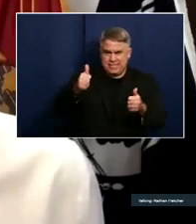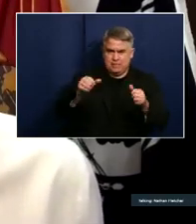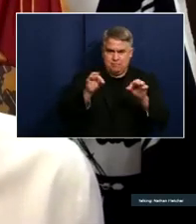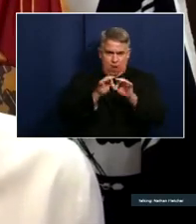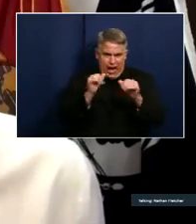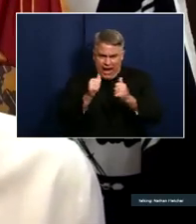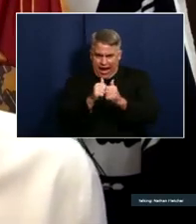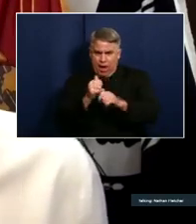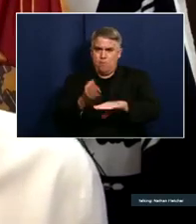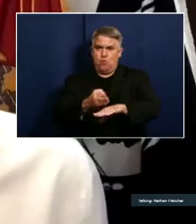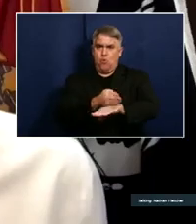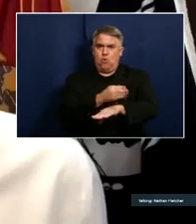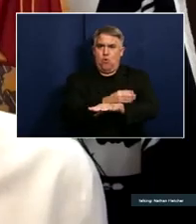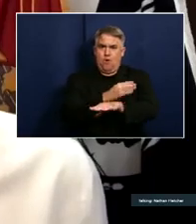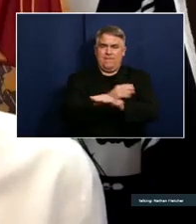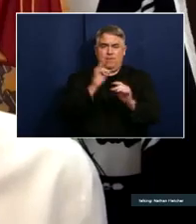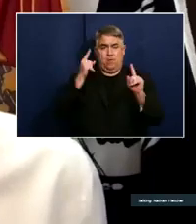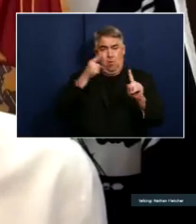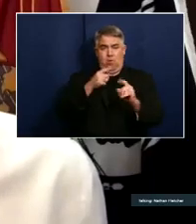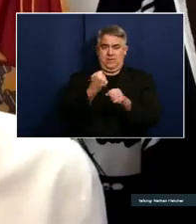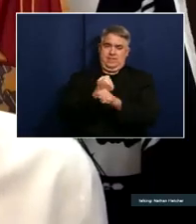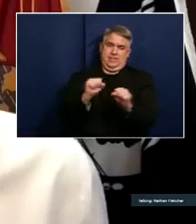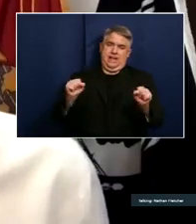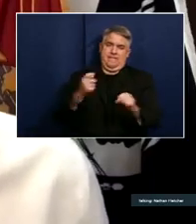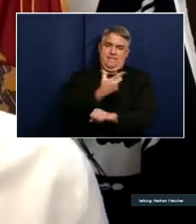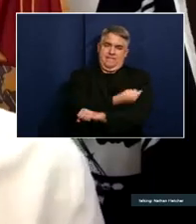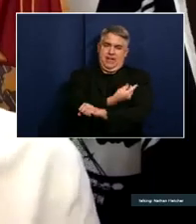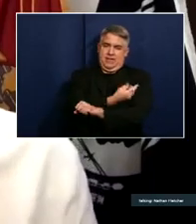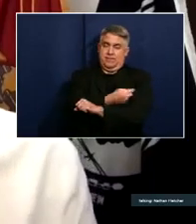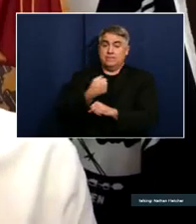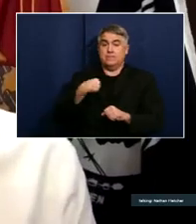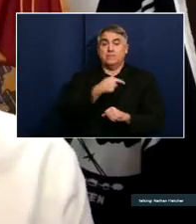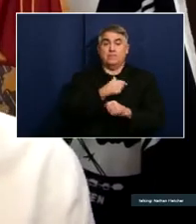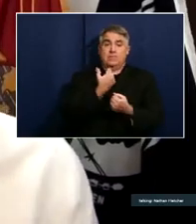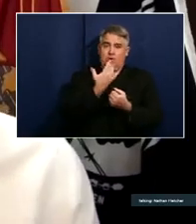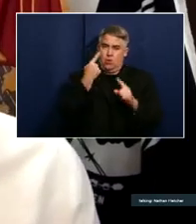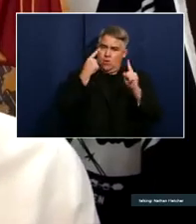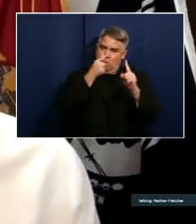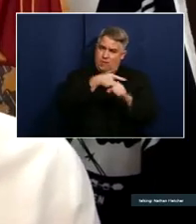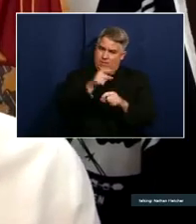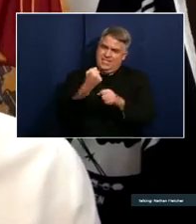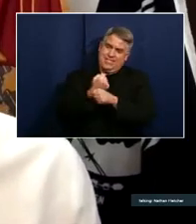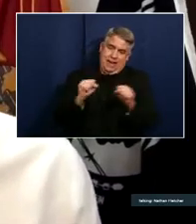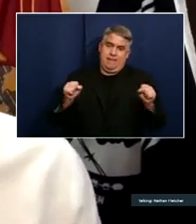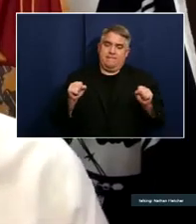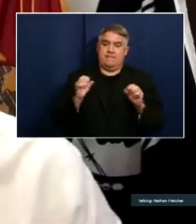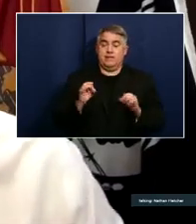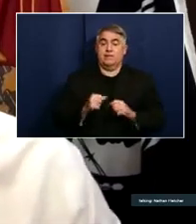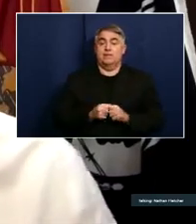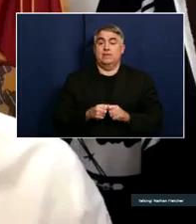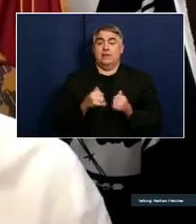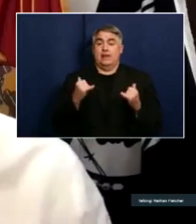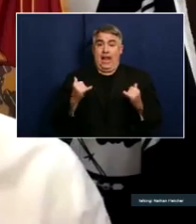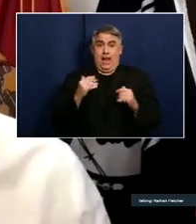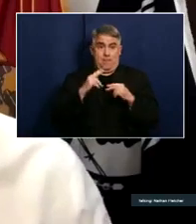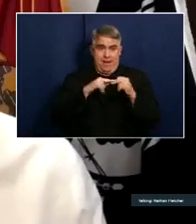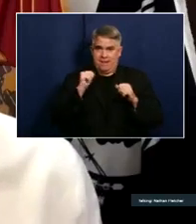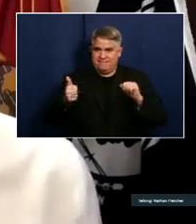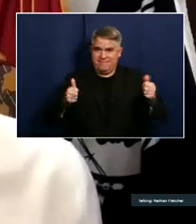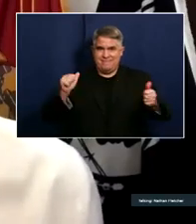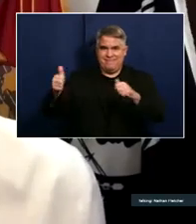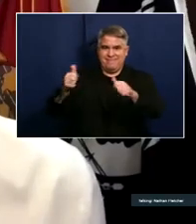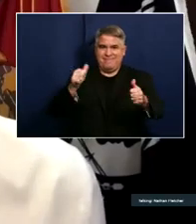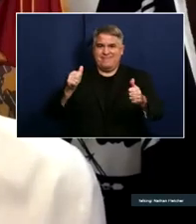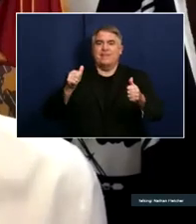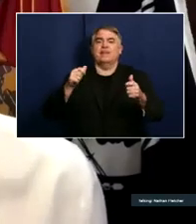safely in folks' arms. And so we're encouraged by that. We have built out so much infrastructure and moved so fast, we've gone beyond the supply